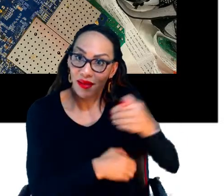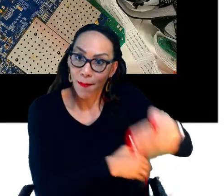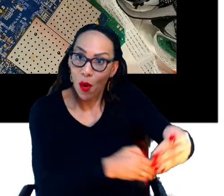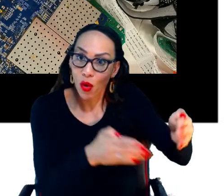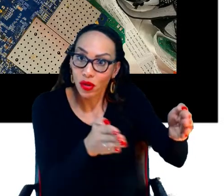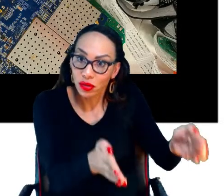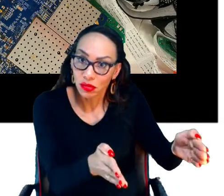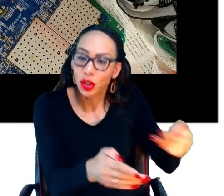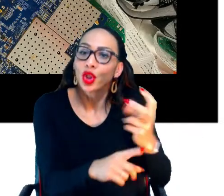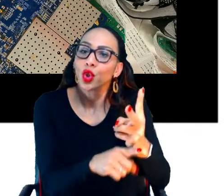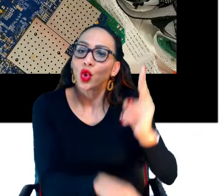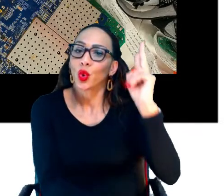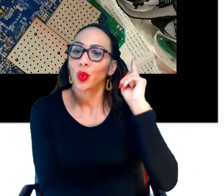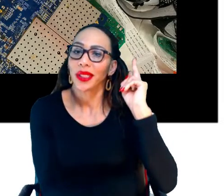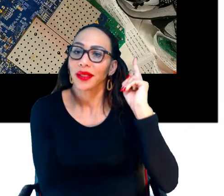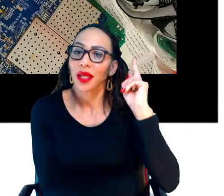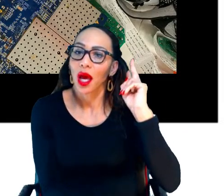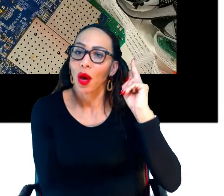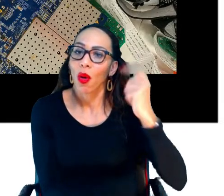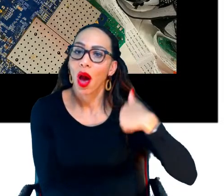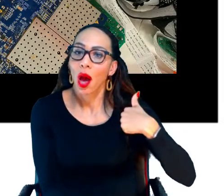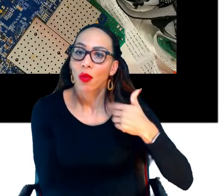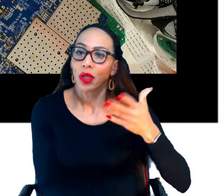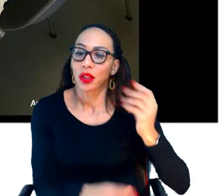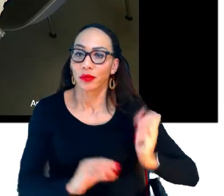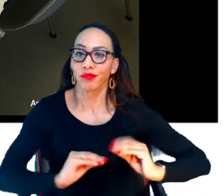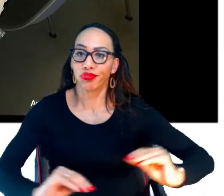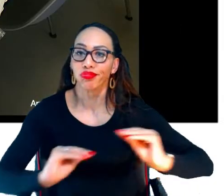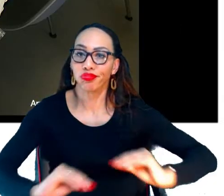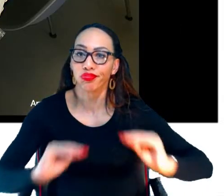Feeney, and